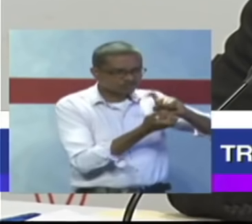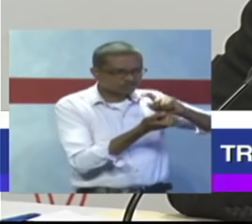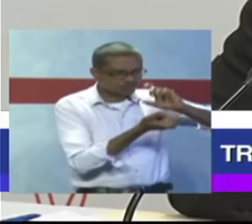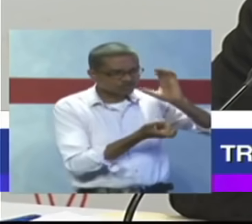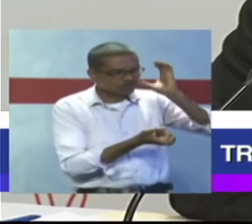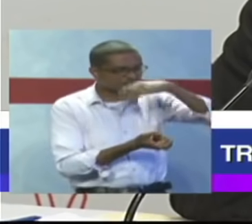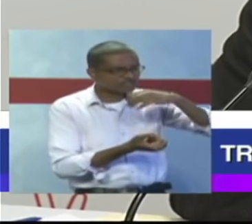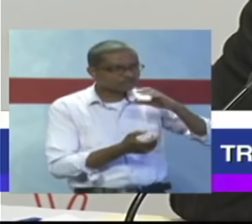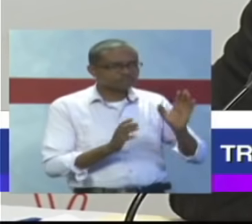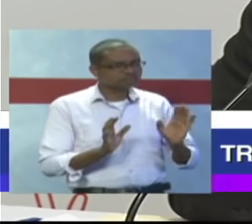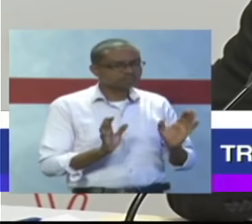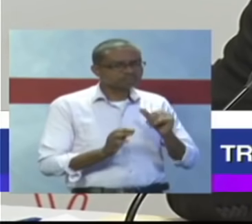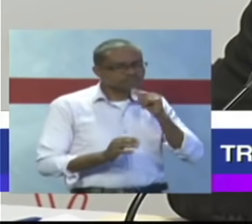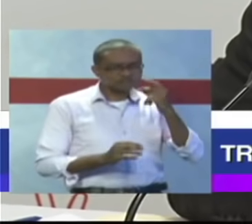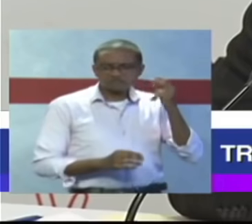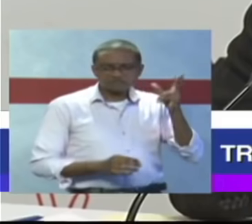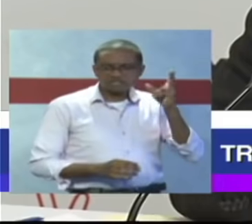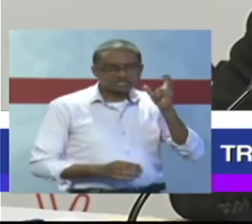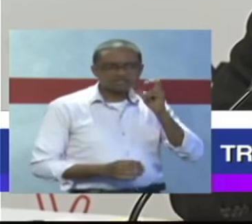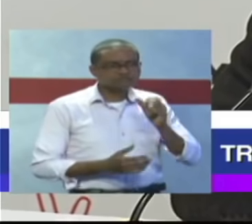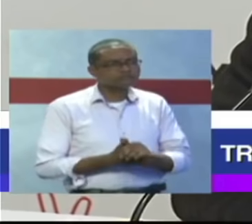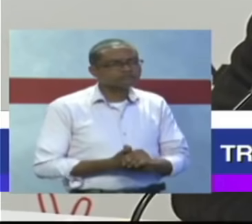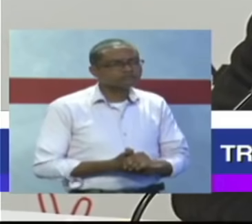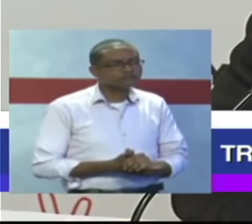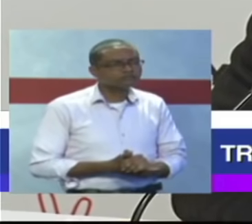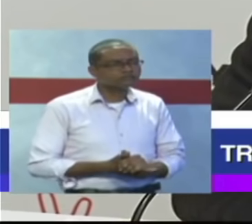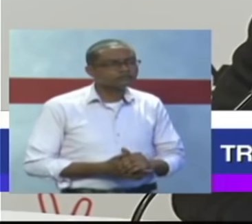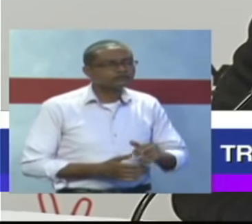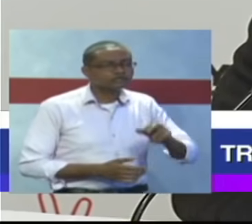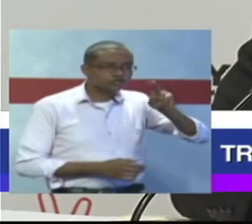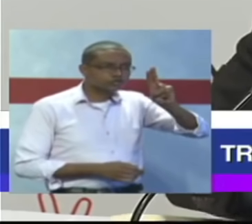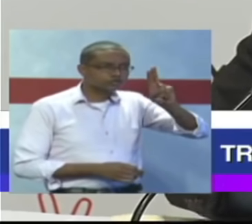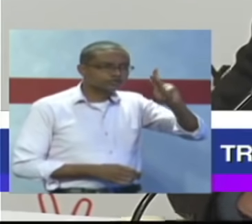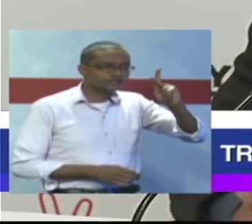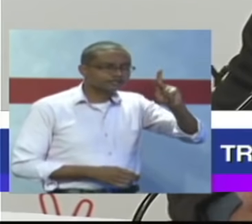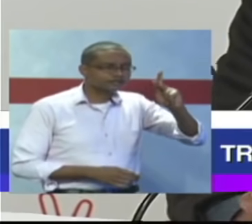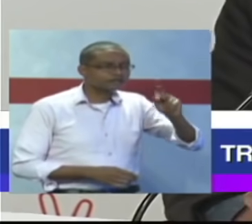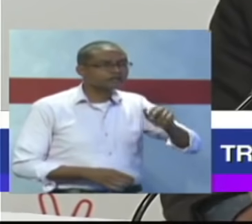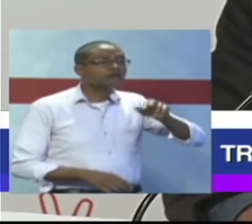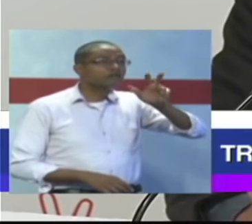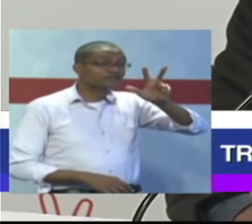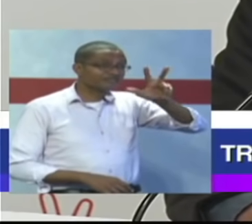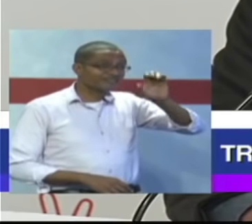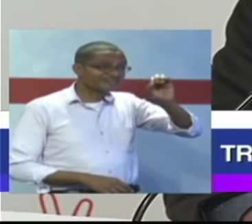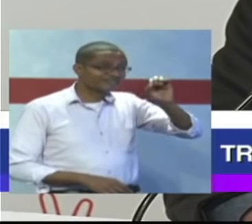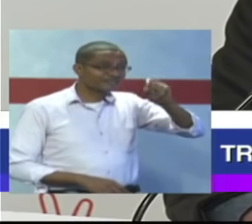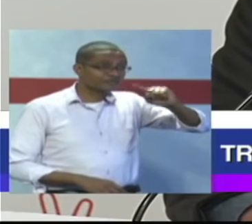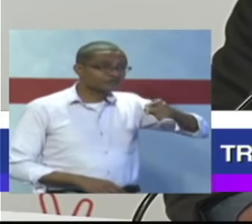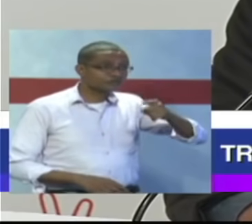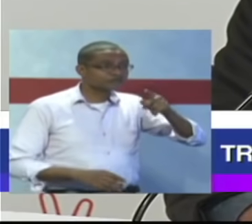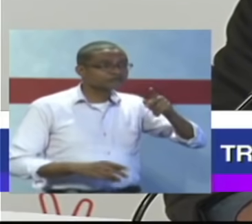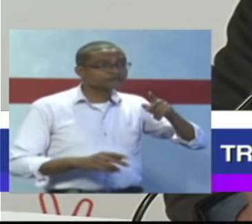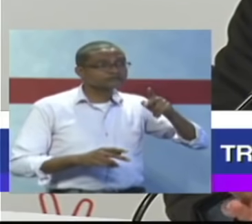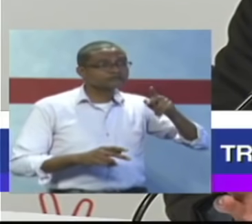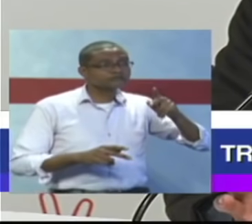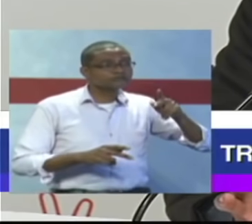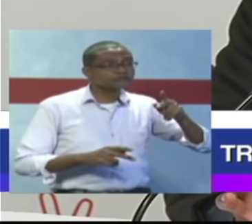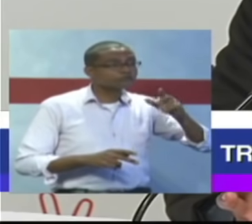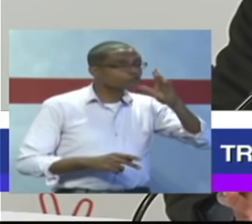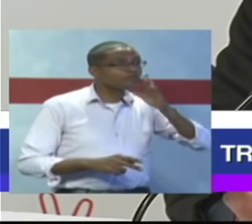Kingdom, 30,000 women were entered into their system, their regulatory body which monitors